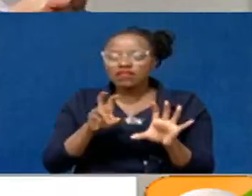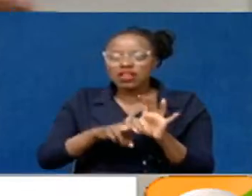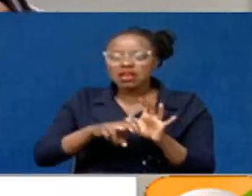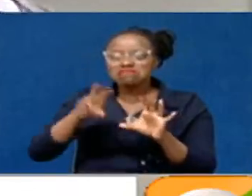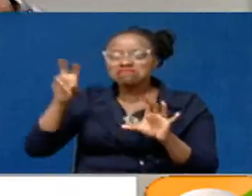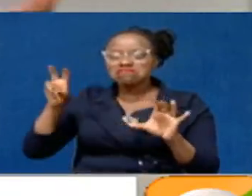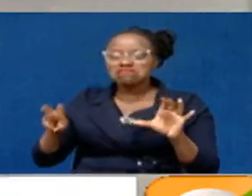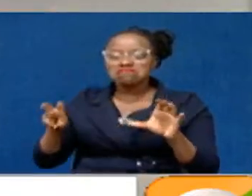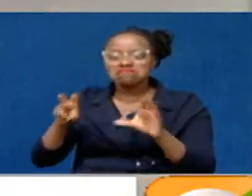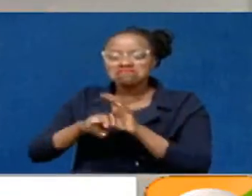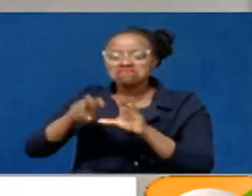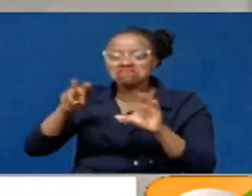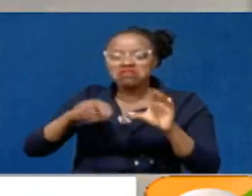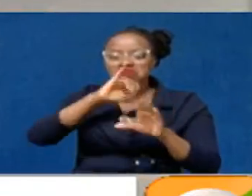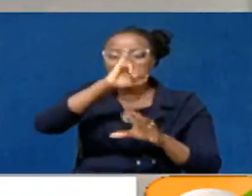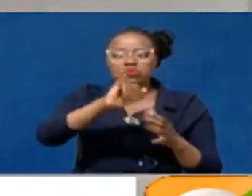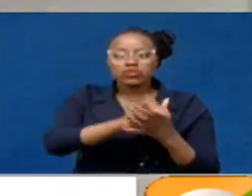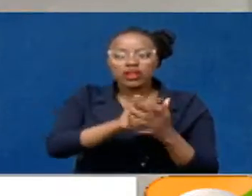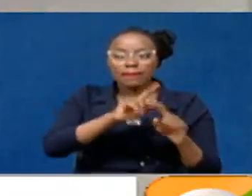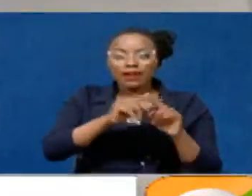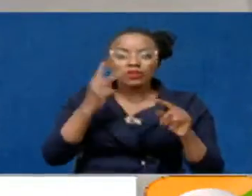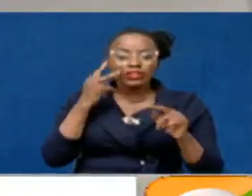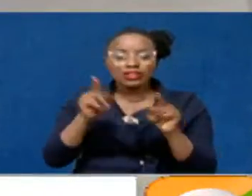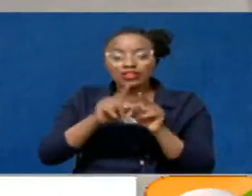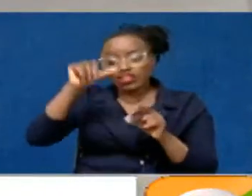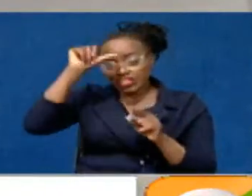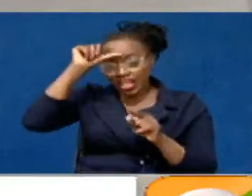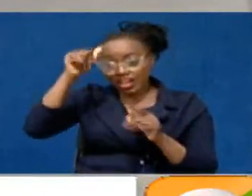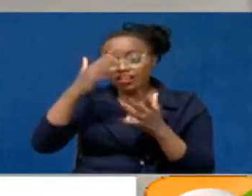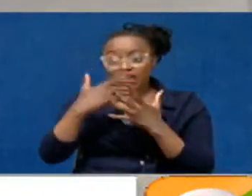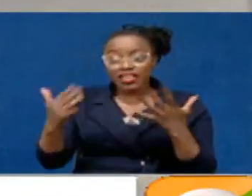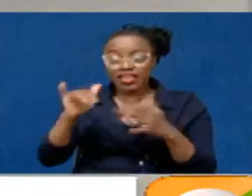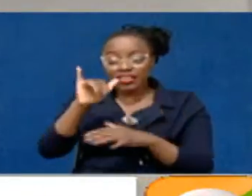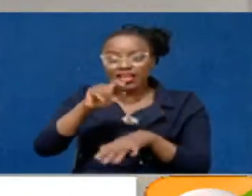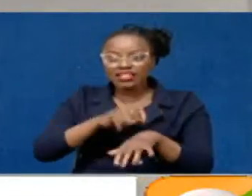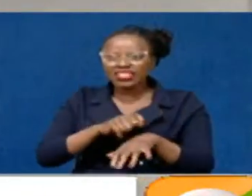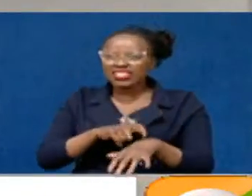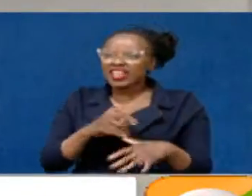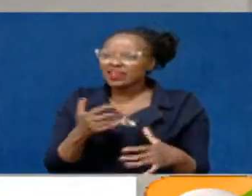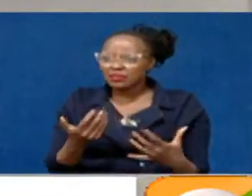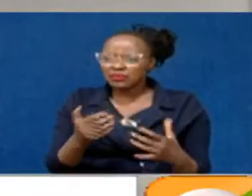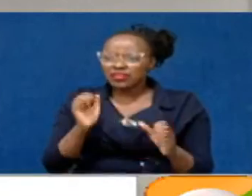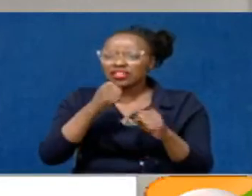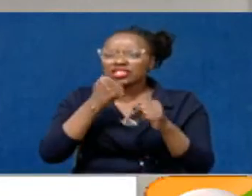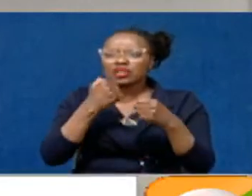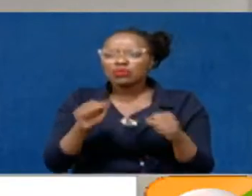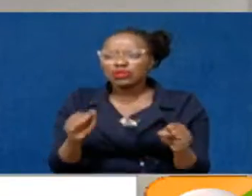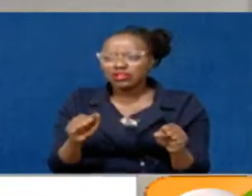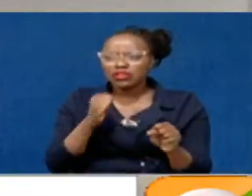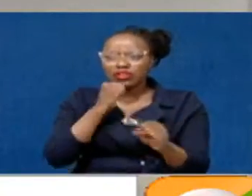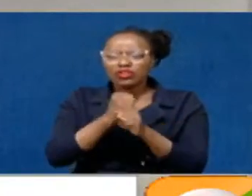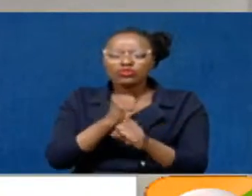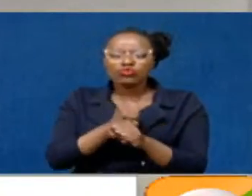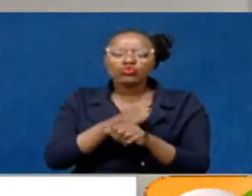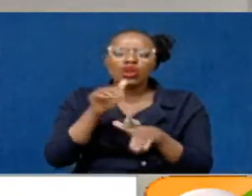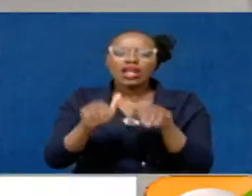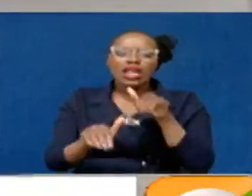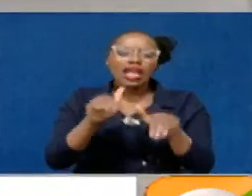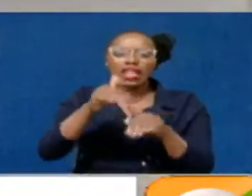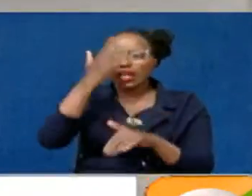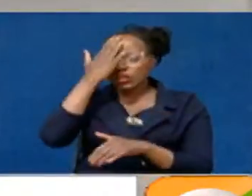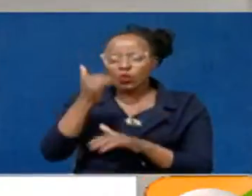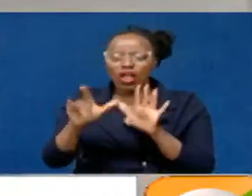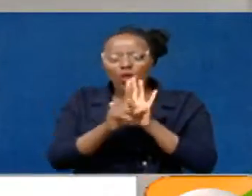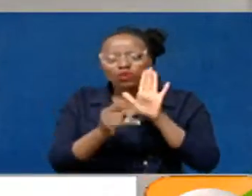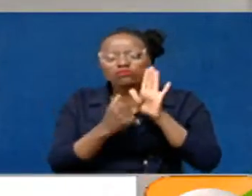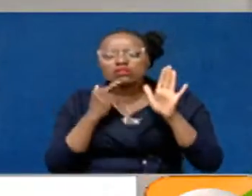defect, you know, defect from the party. But you see, it's also a clever thing, because by then it will be impossible to conduct by-elections, because